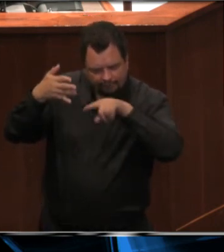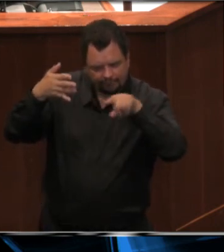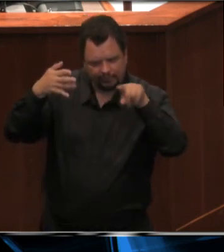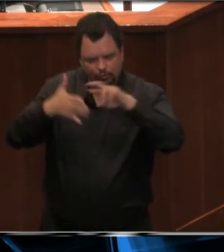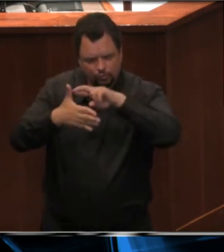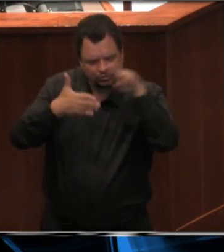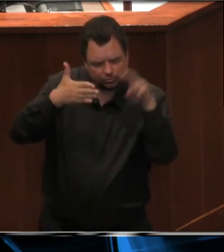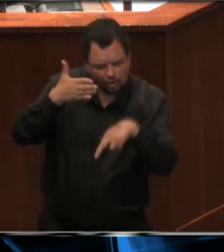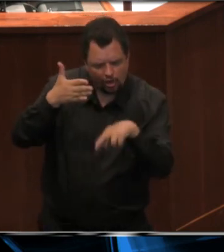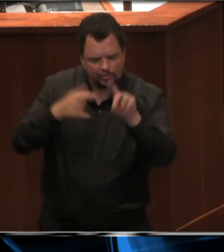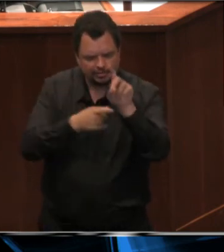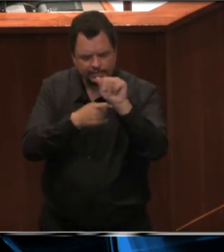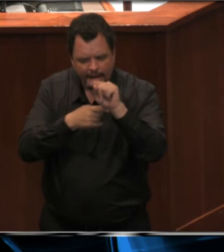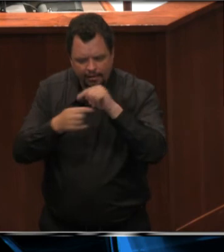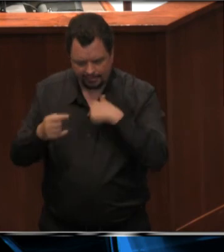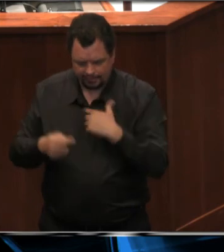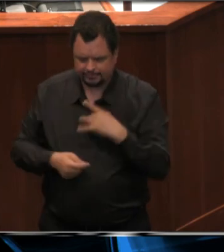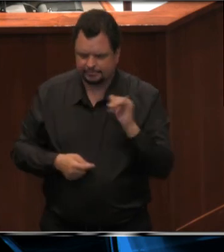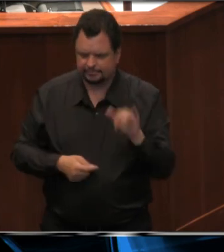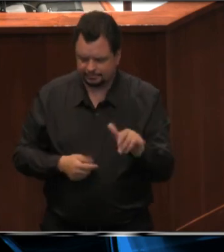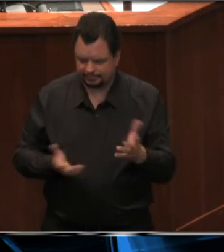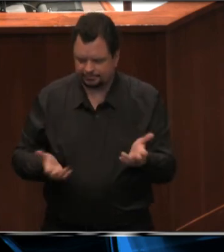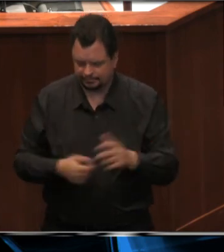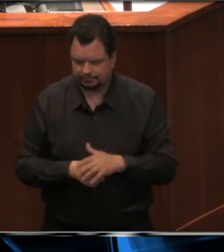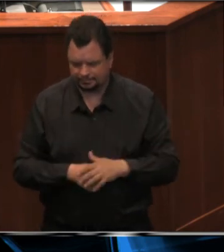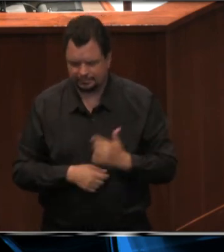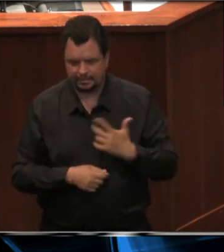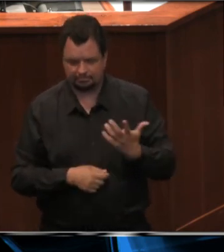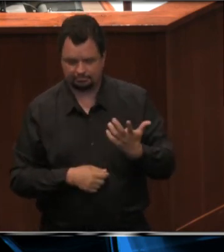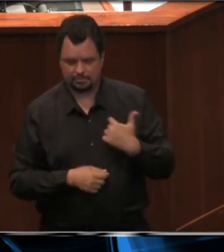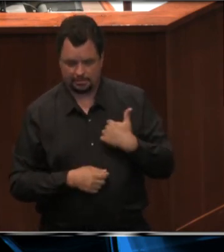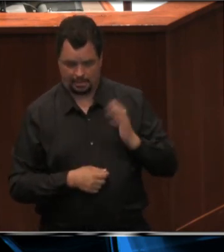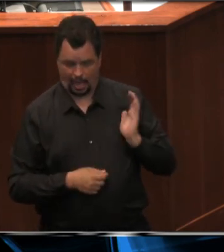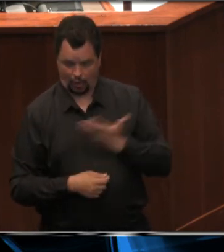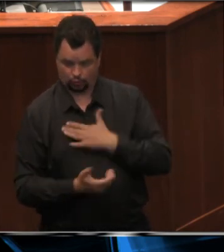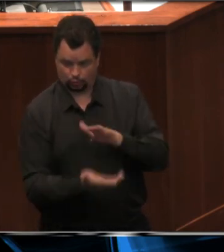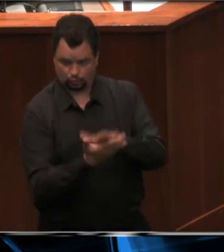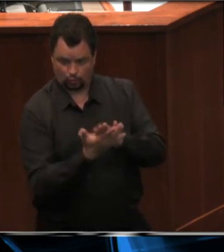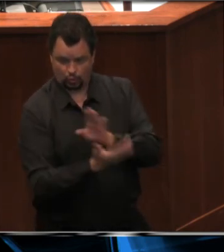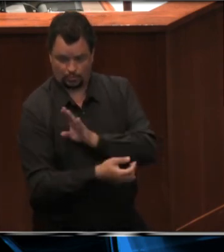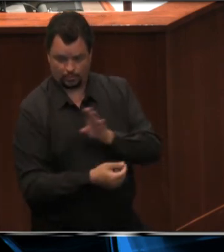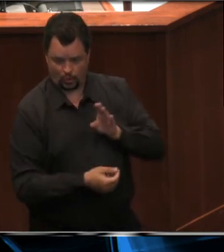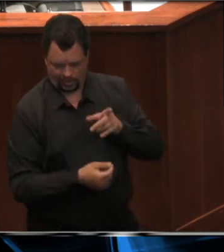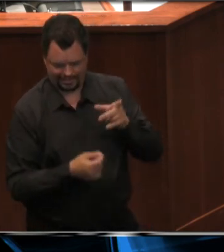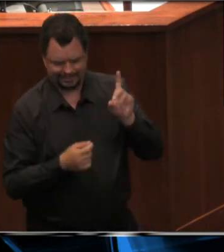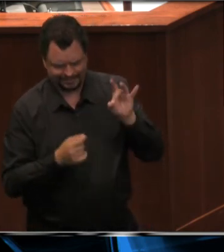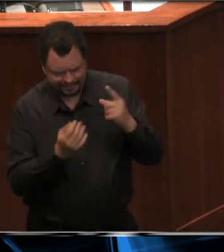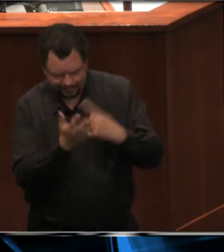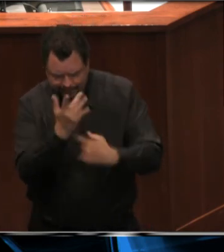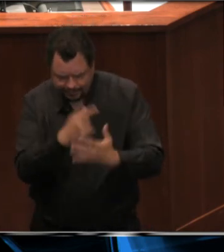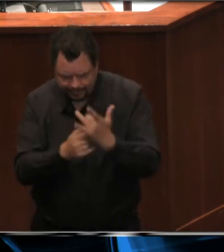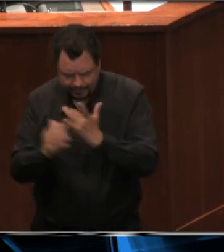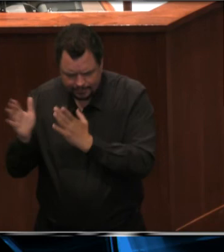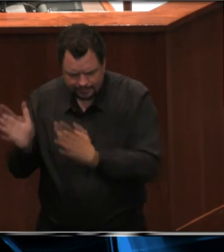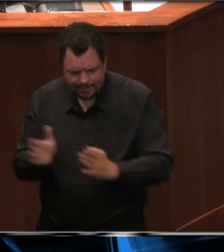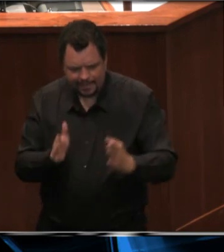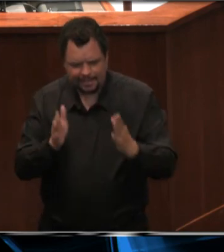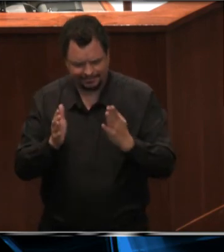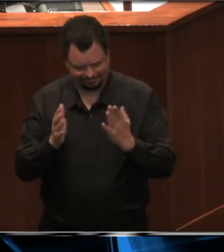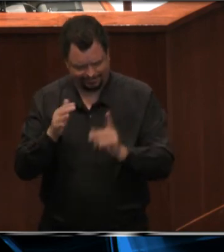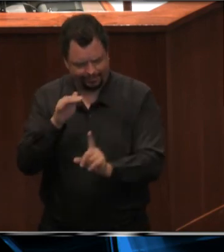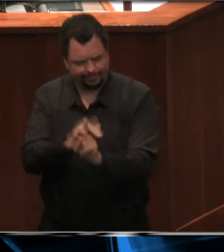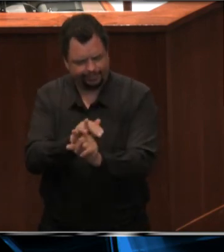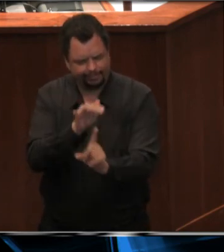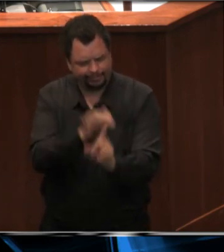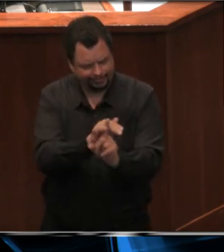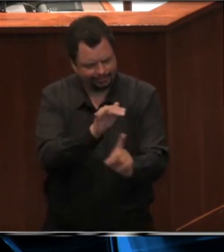So last week, our school board released its reopening plan. It was met with horror by some, confusion by others, and probably glee by many that just want to